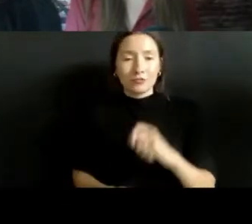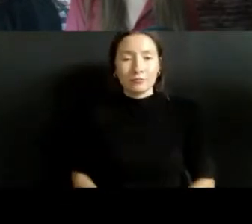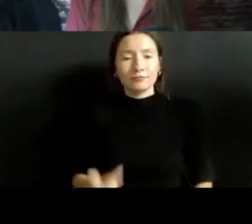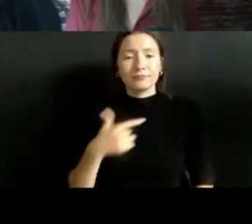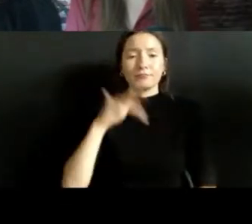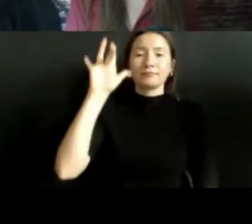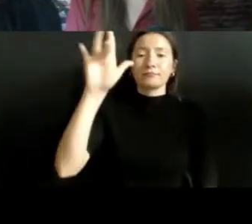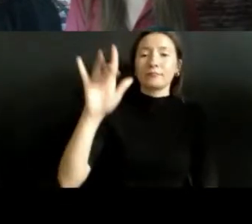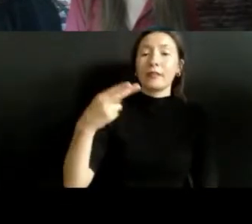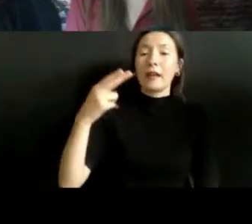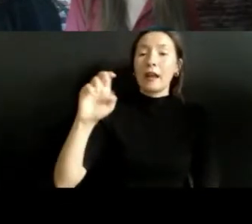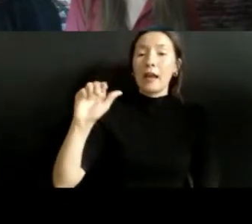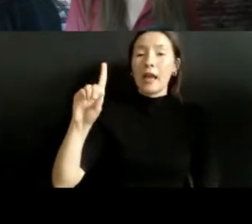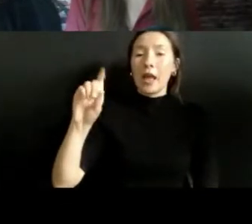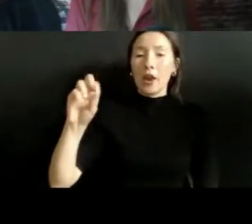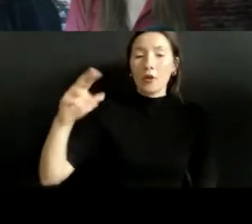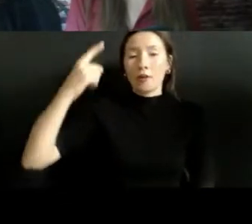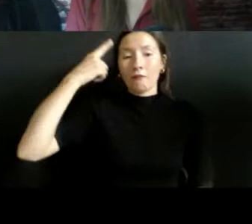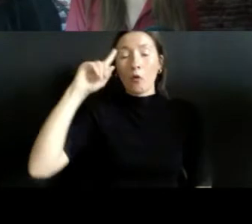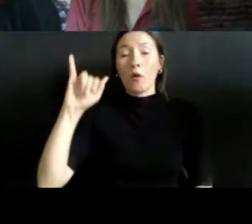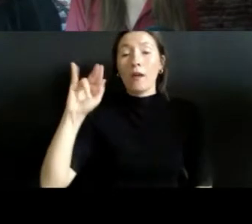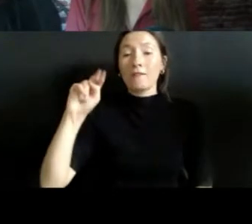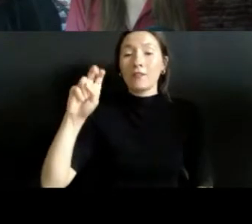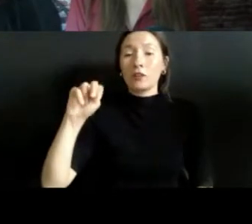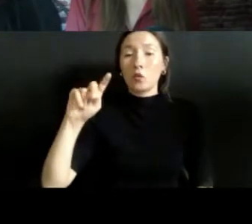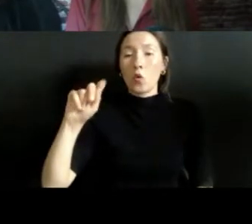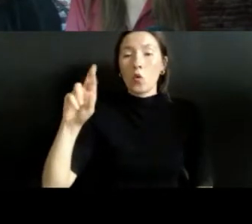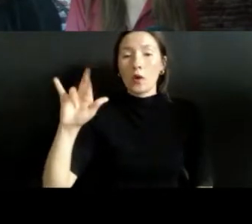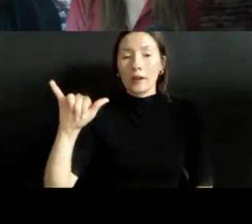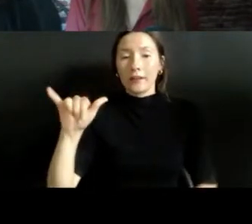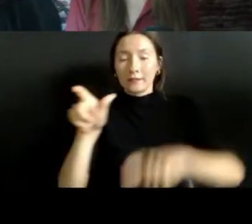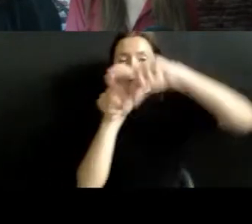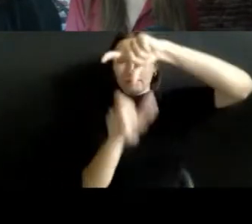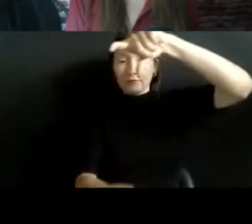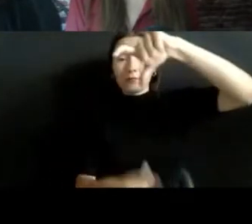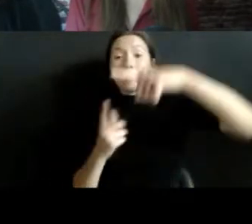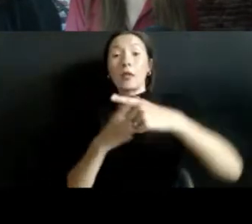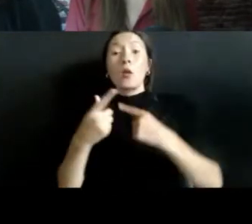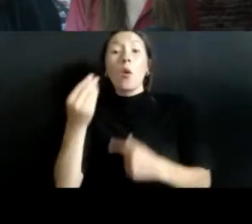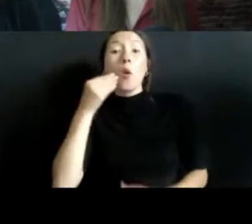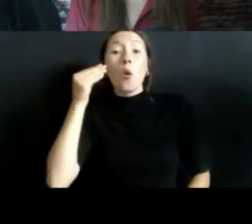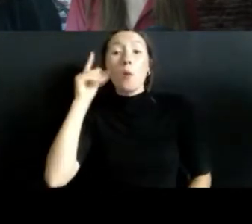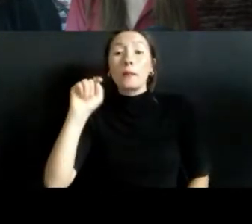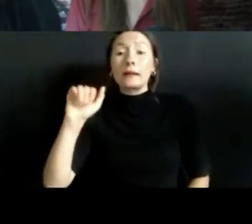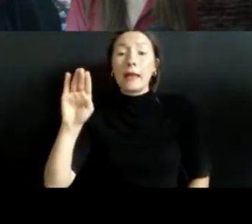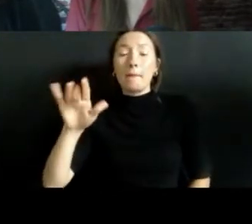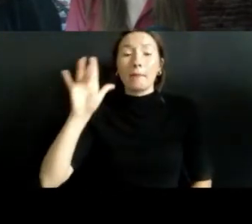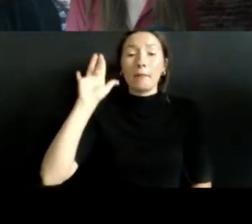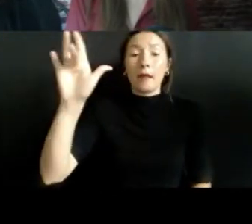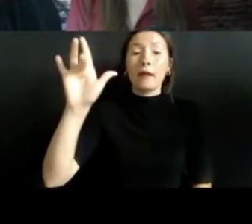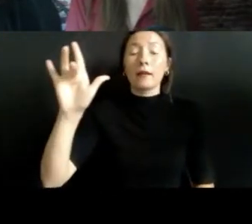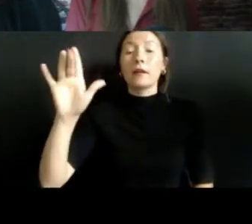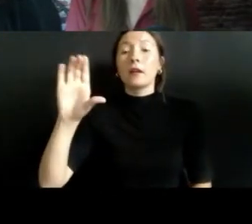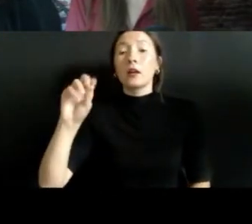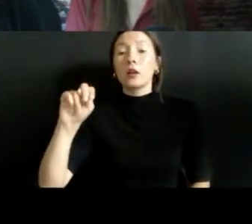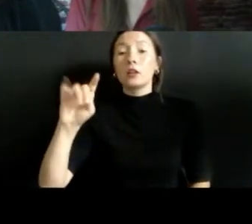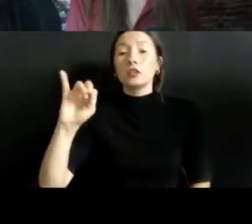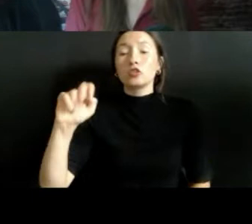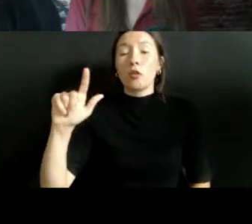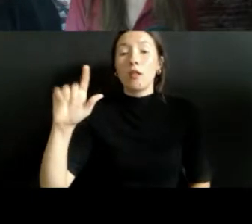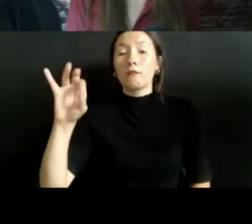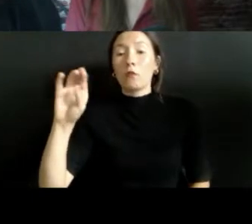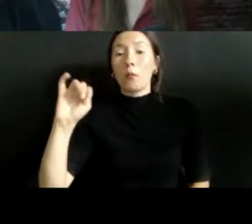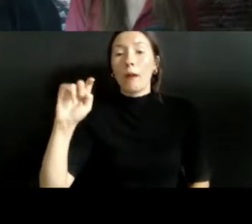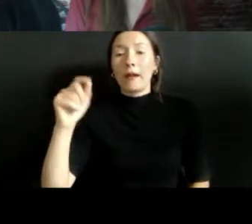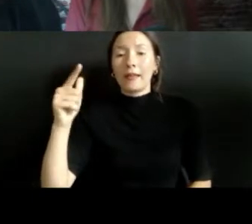inventory value column. Then, on the Home tab, click the Conditional Formatting drop-down button and select the type